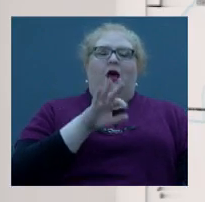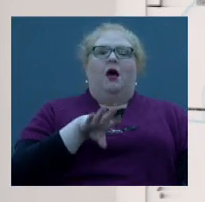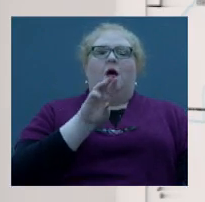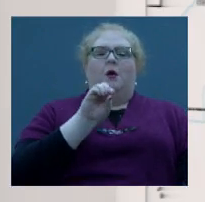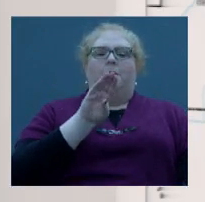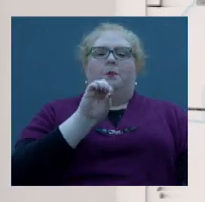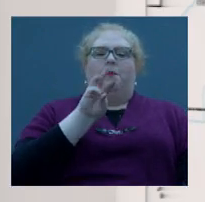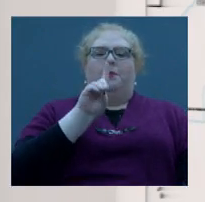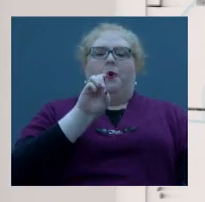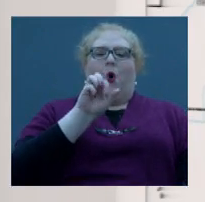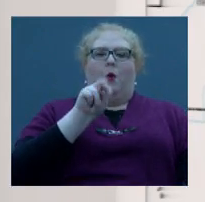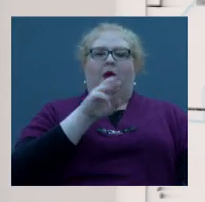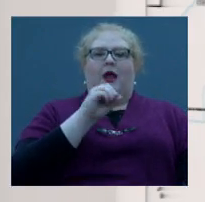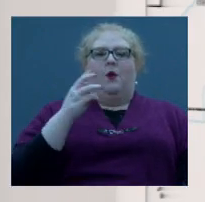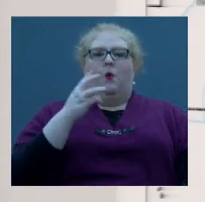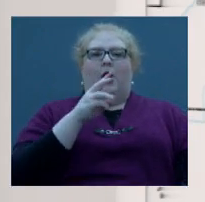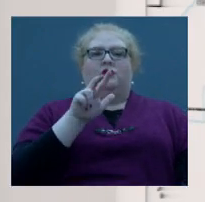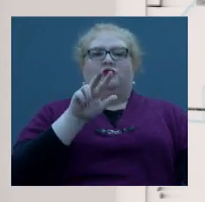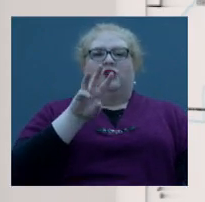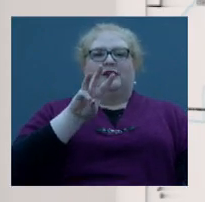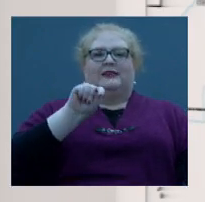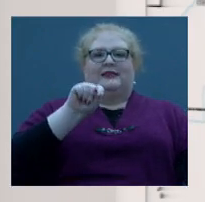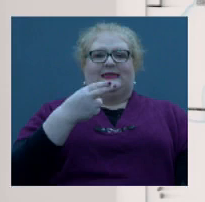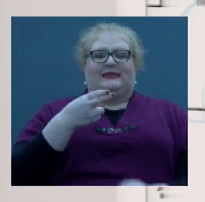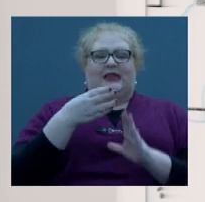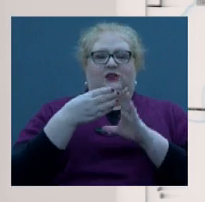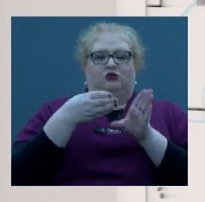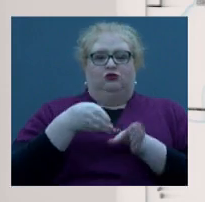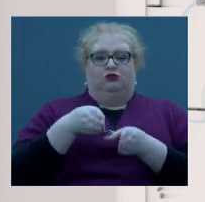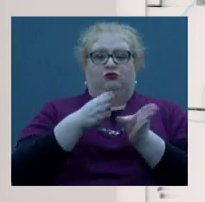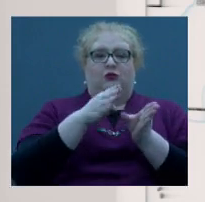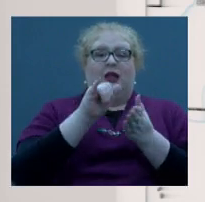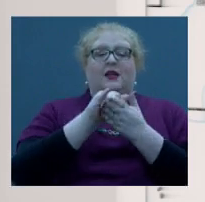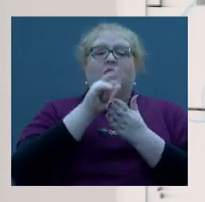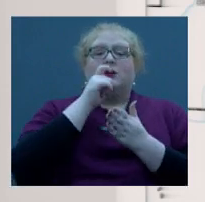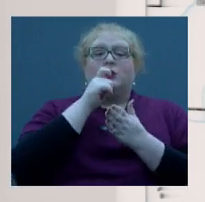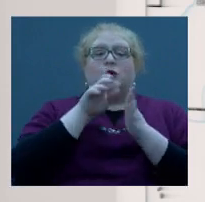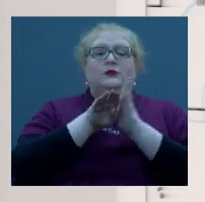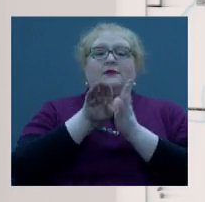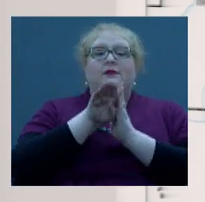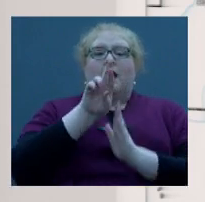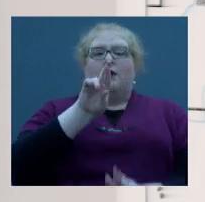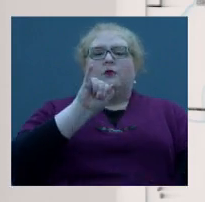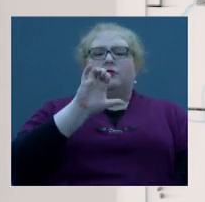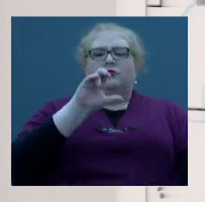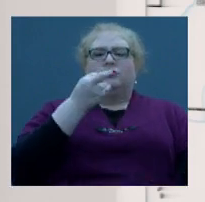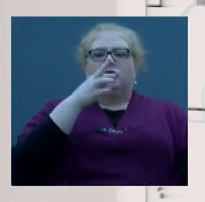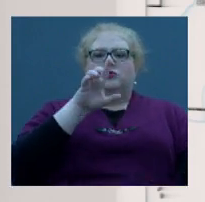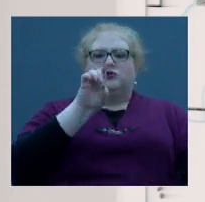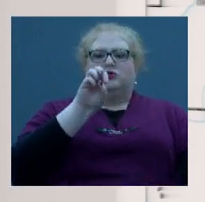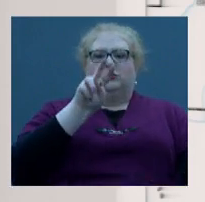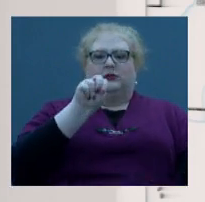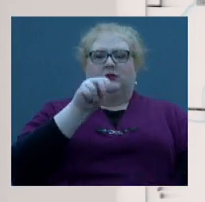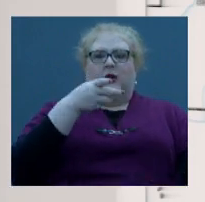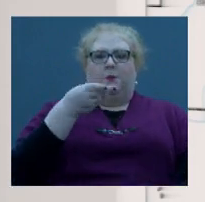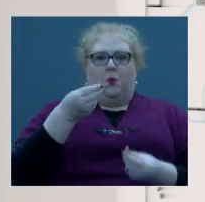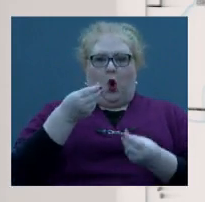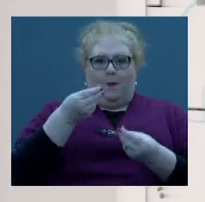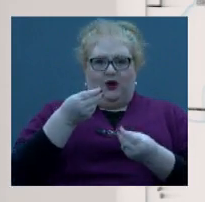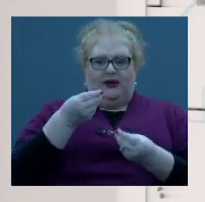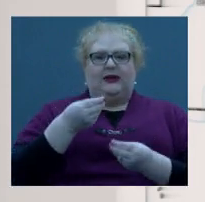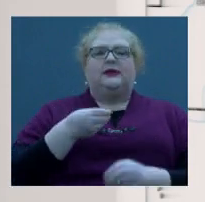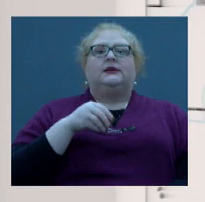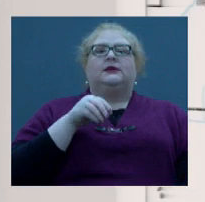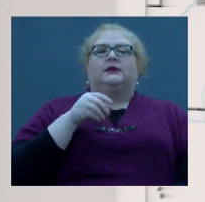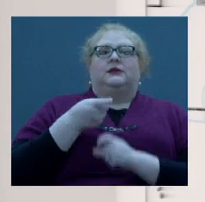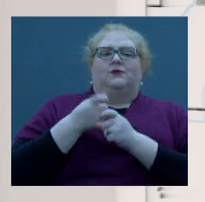West 36th Street. The developer of this project is Richardson Properties, 9800 Maumelle Boulevard in North Little